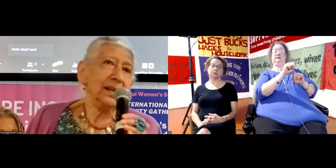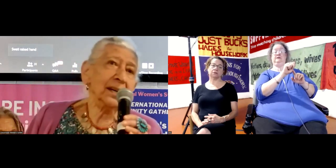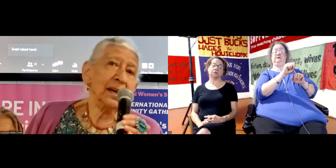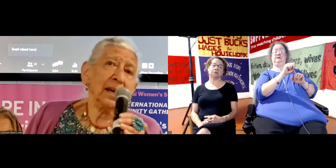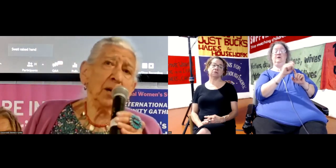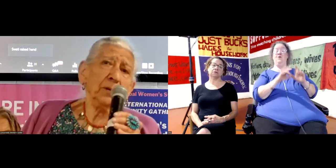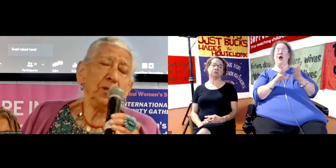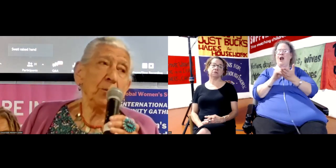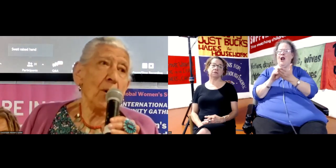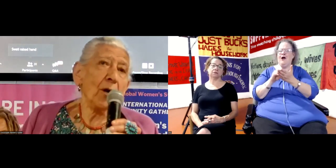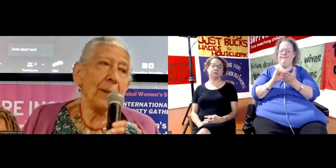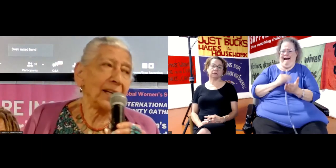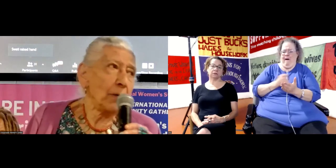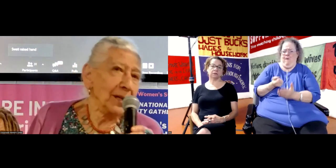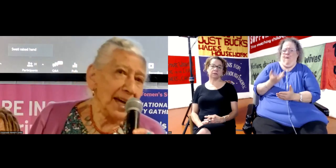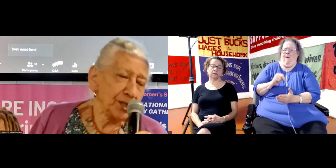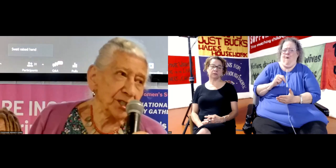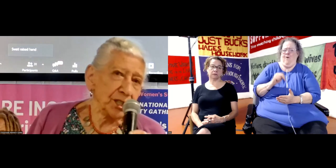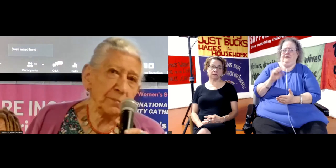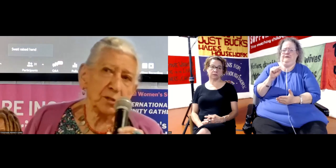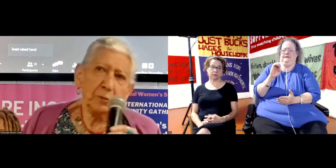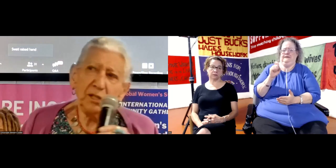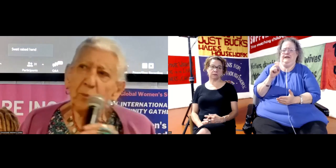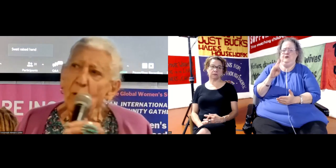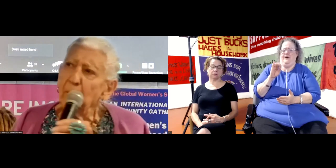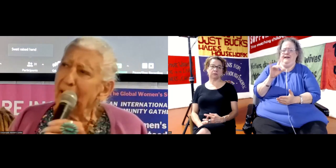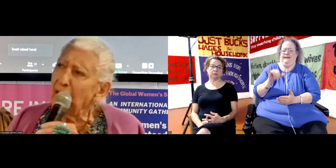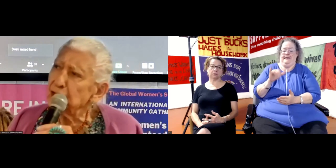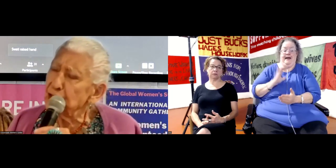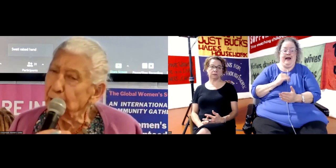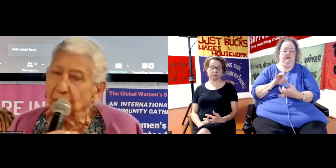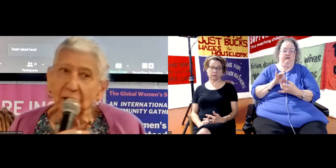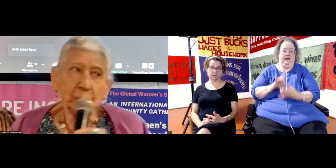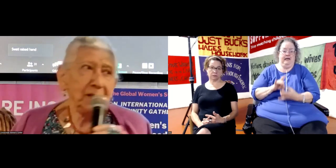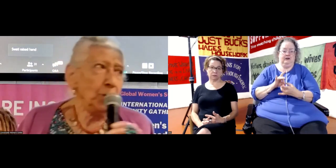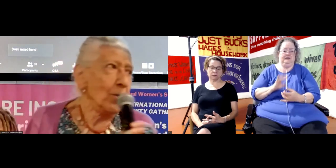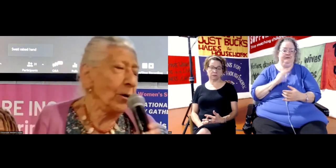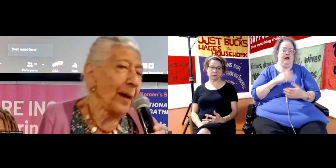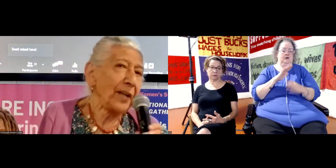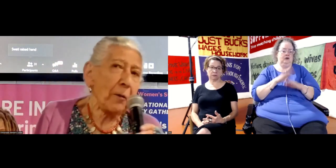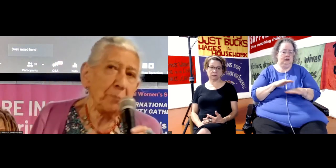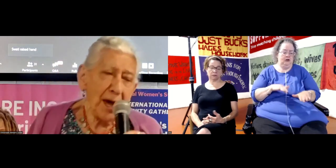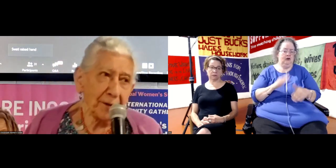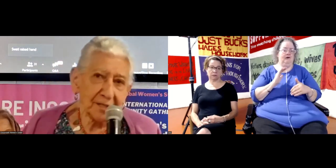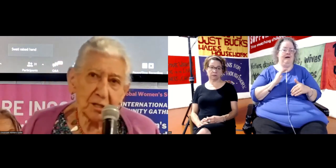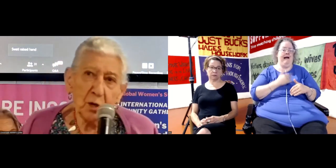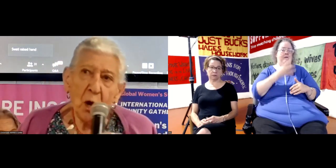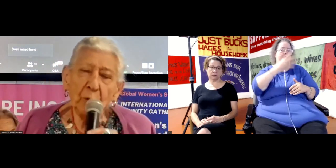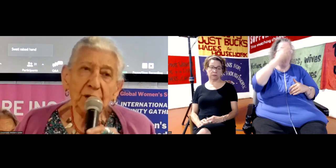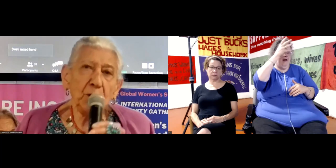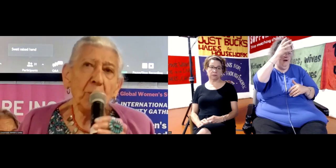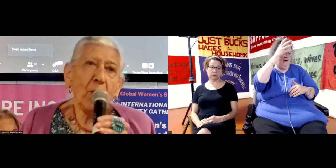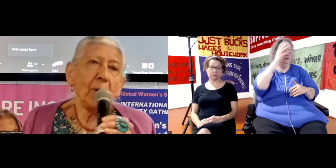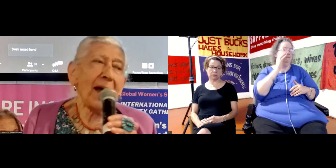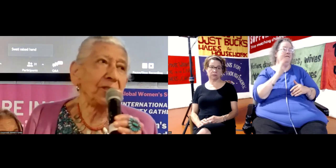sexuality. We knew more about our relationships. We knew more about our children. We knew more about our parents.